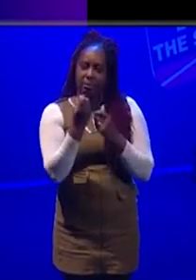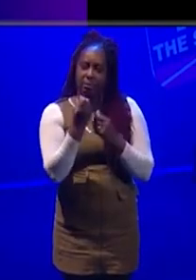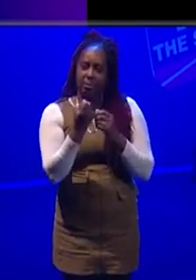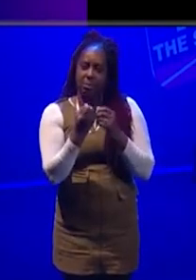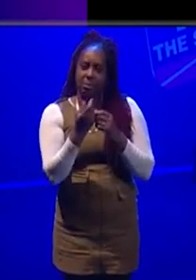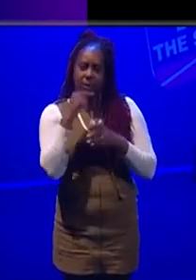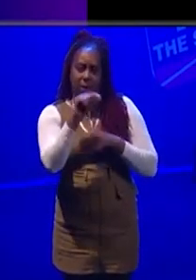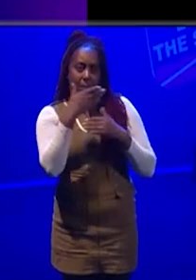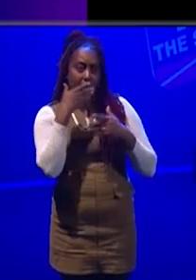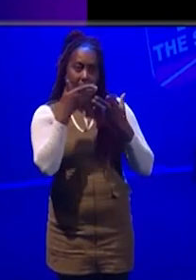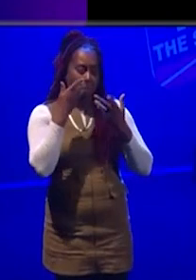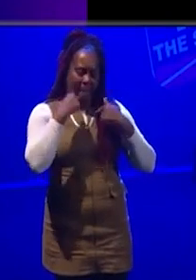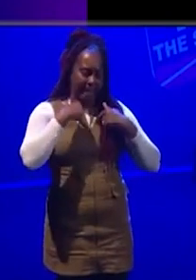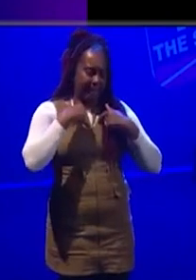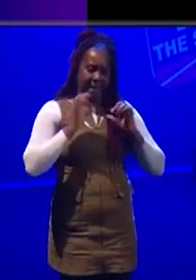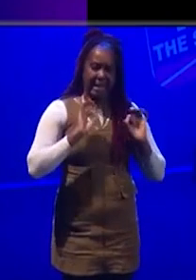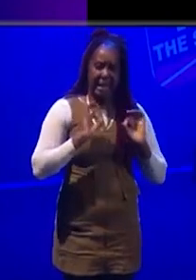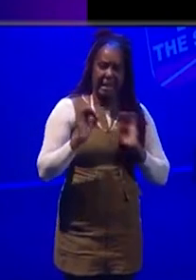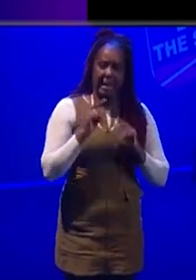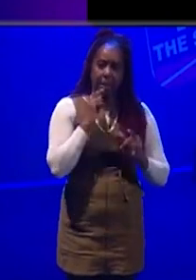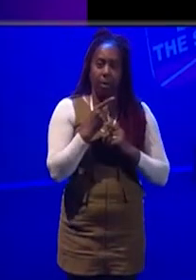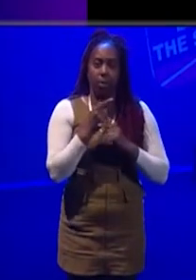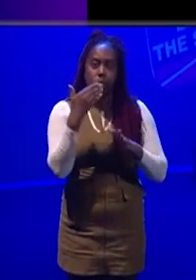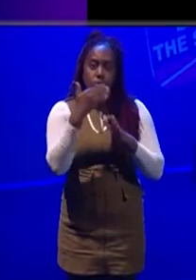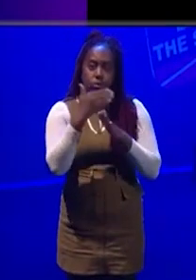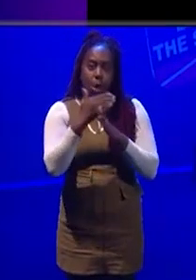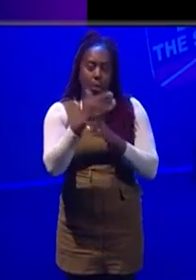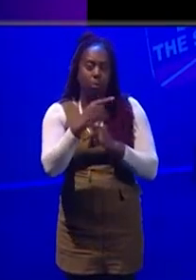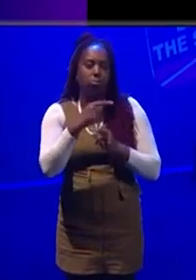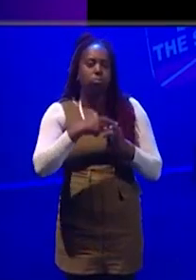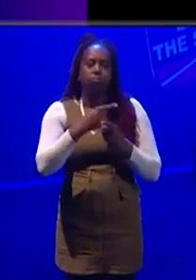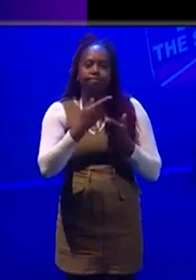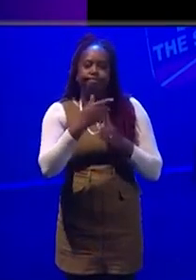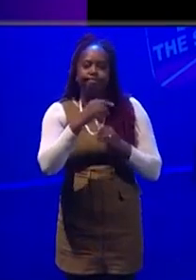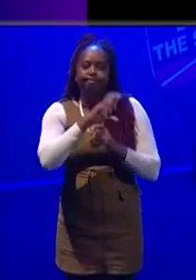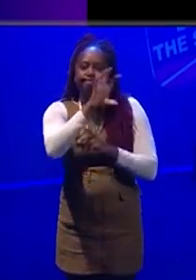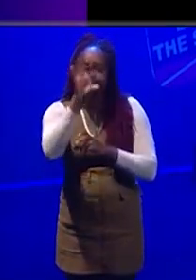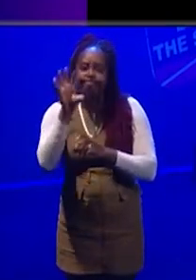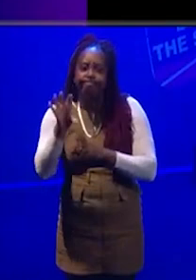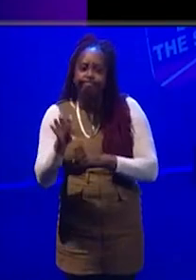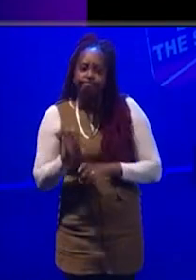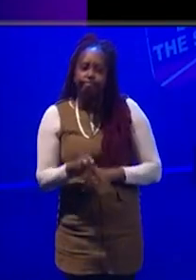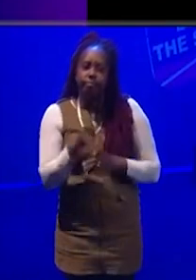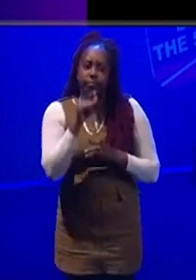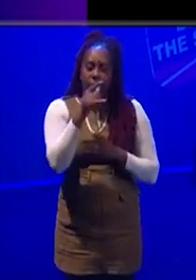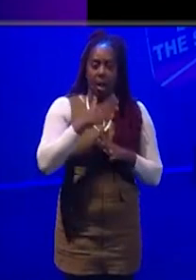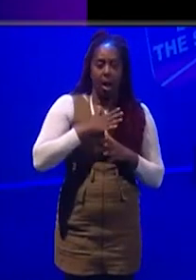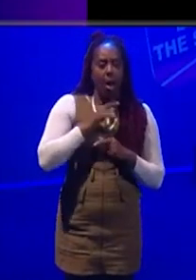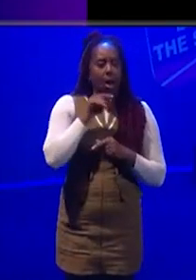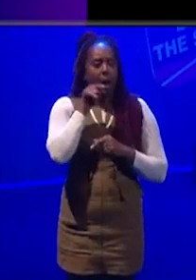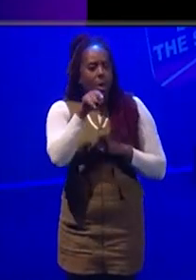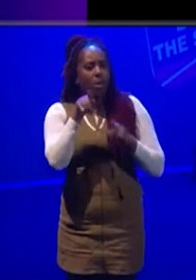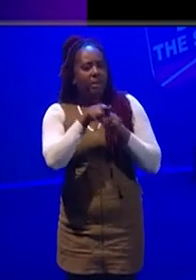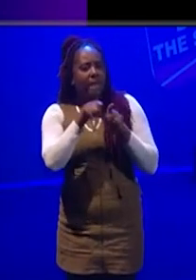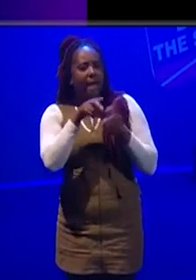that looked like her. And so along the way on her jobs, when she found people that she, you know, was like, oh, you are also